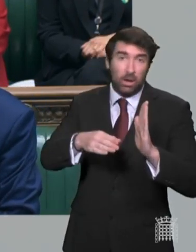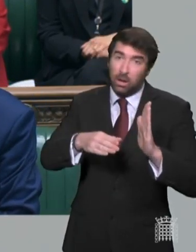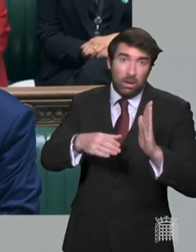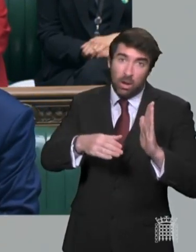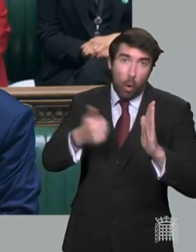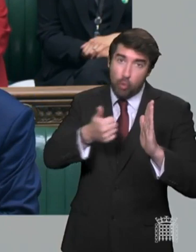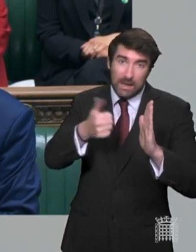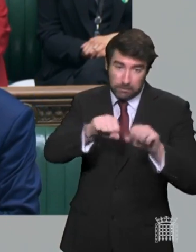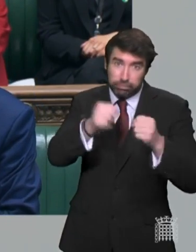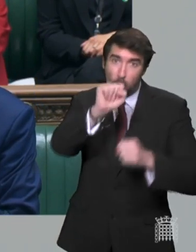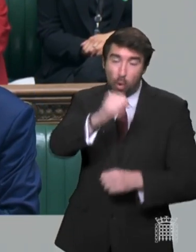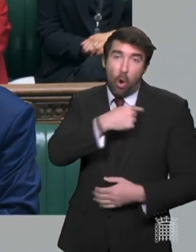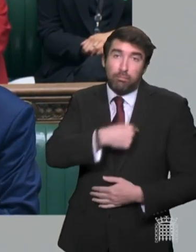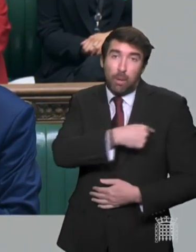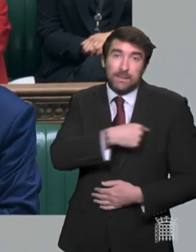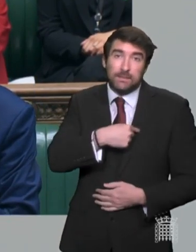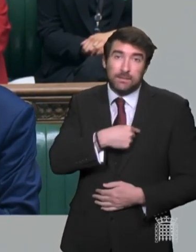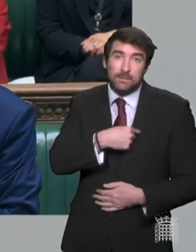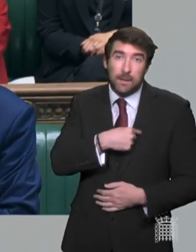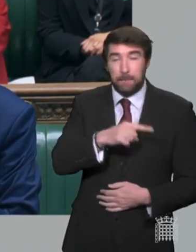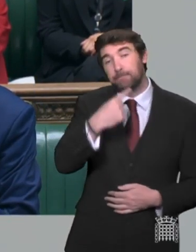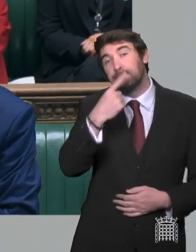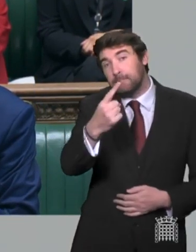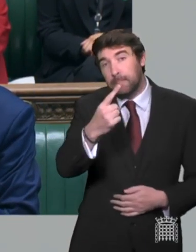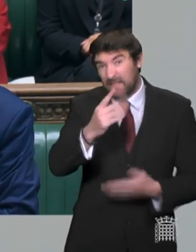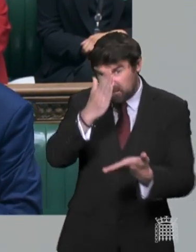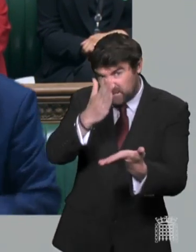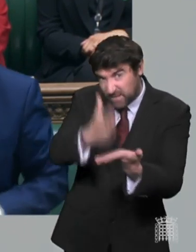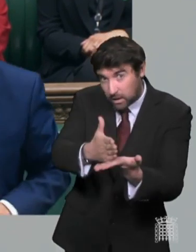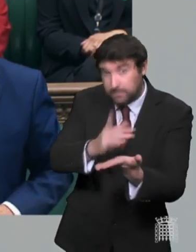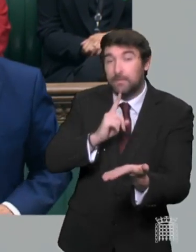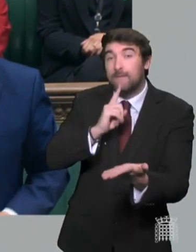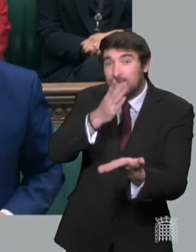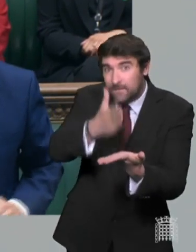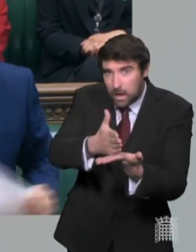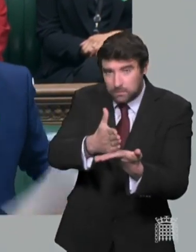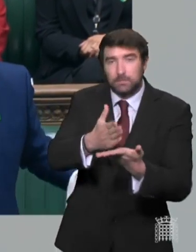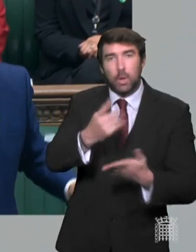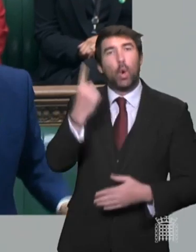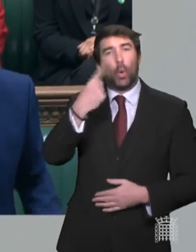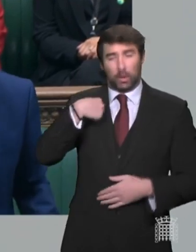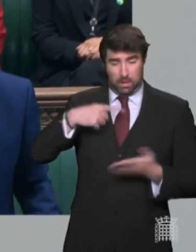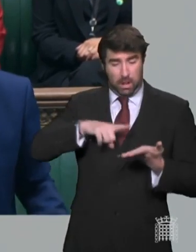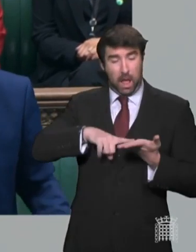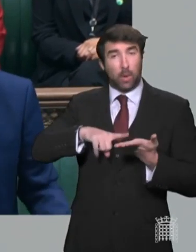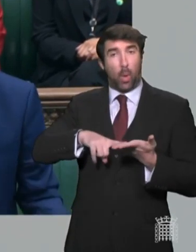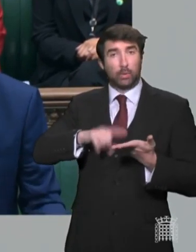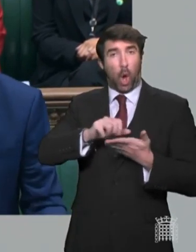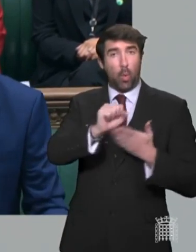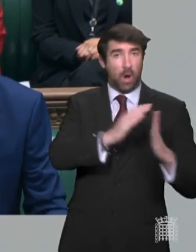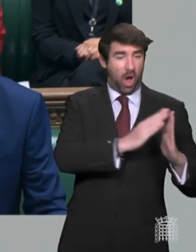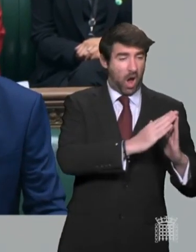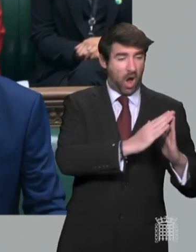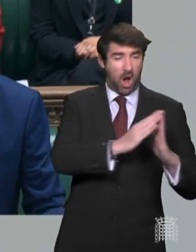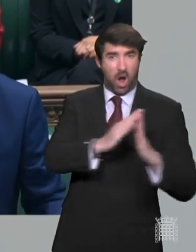renting out dozens of properties won't pay a penny more But their tenants in work will